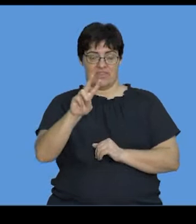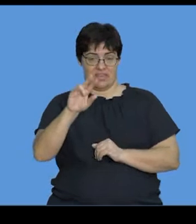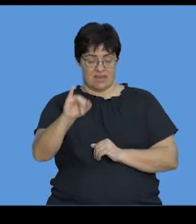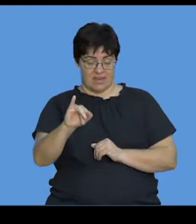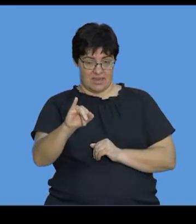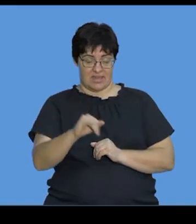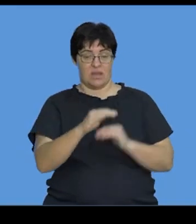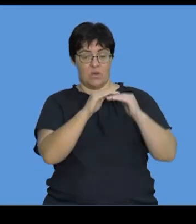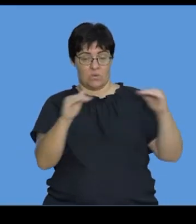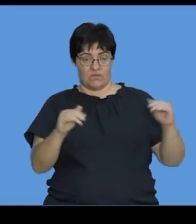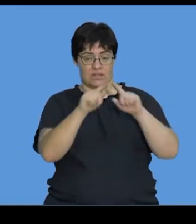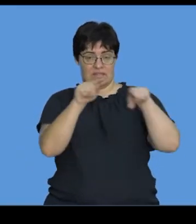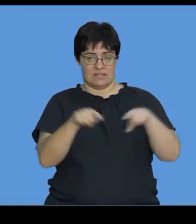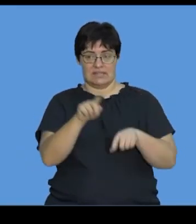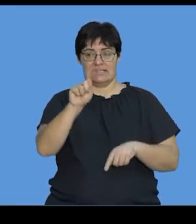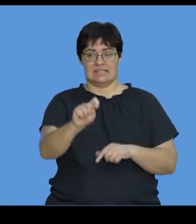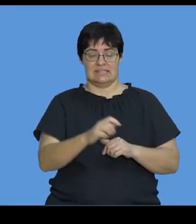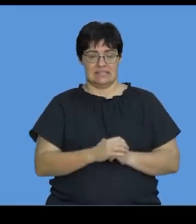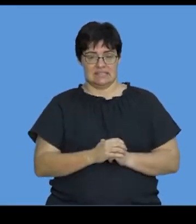mVI. Oh,